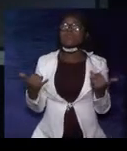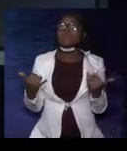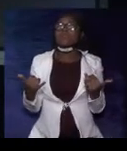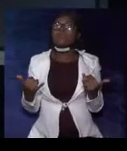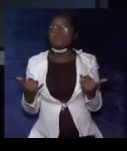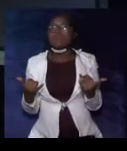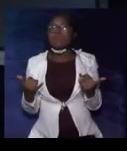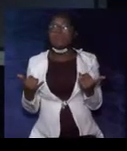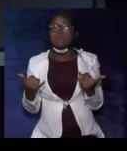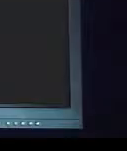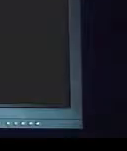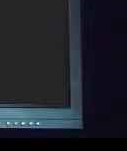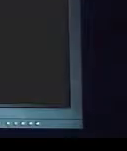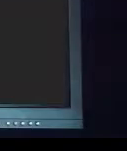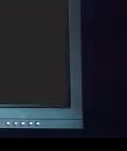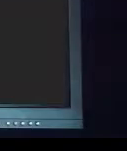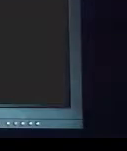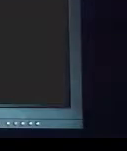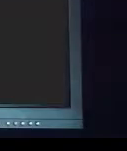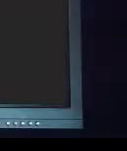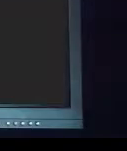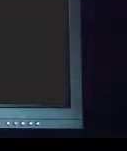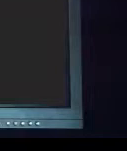minute. Begin.